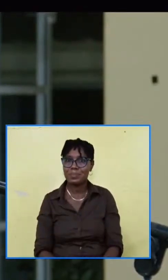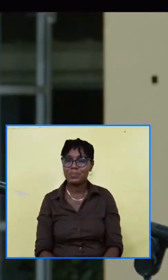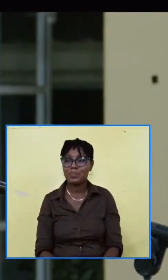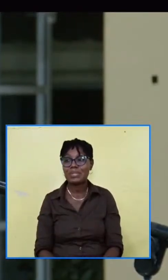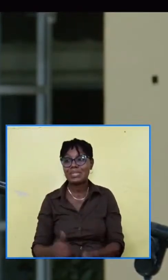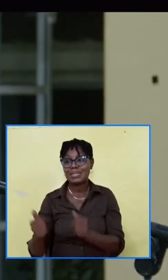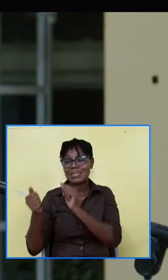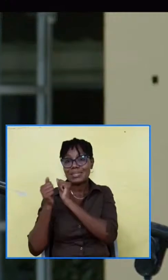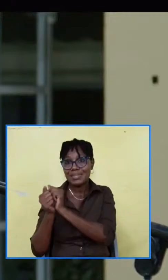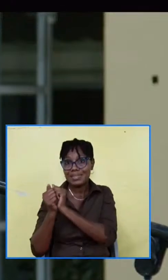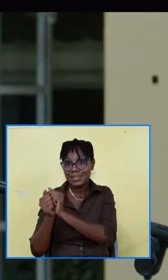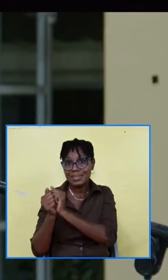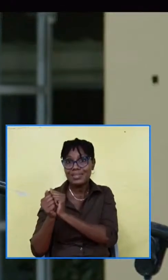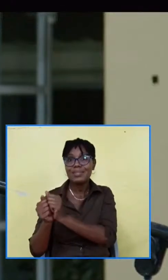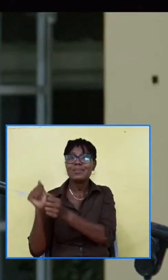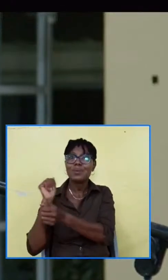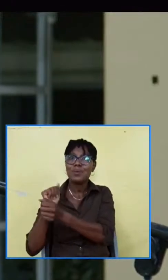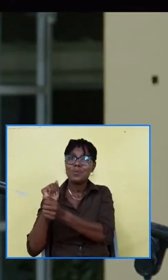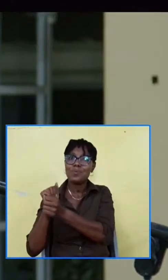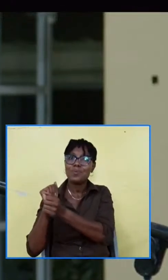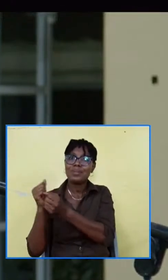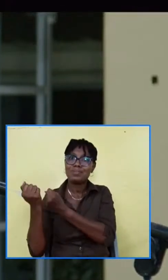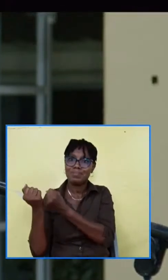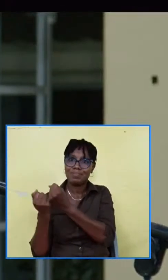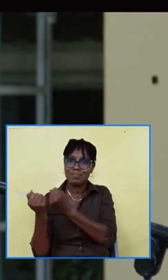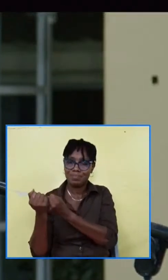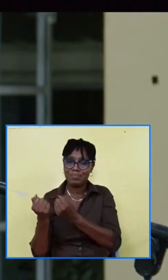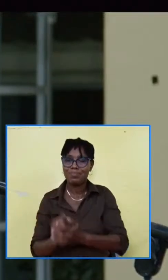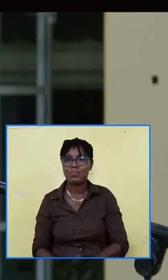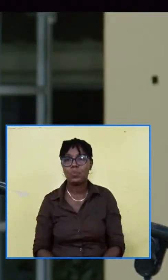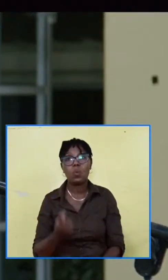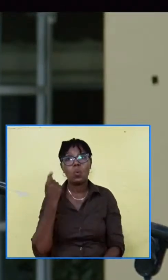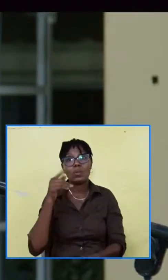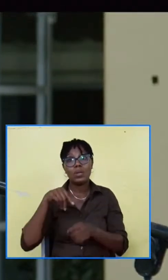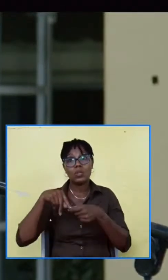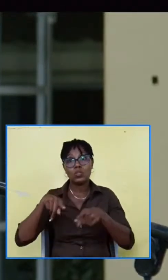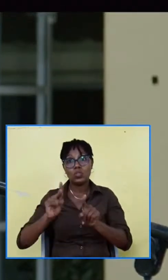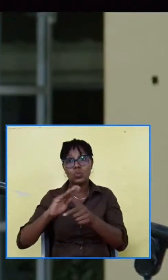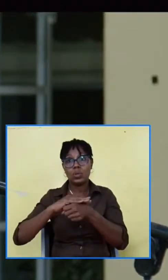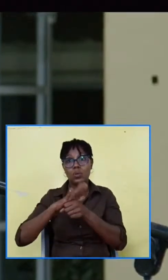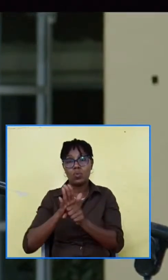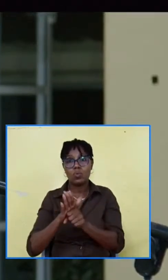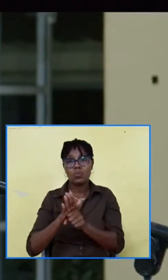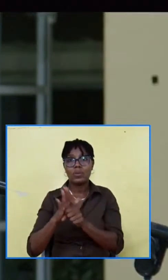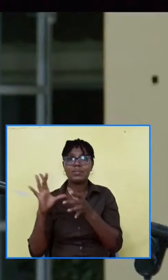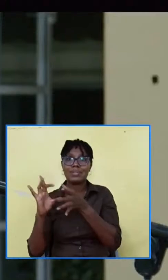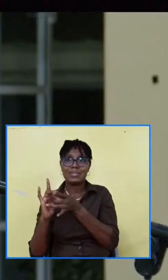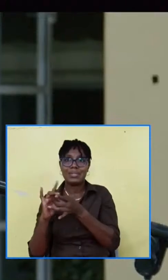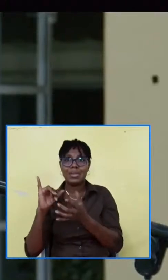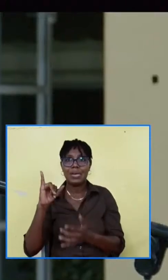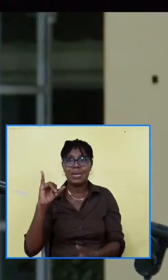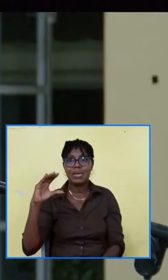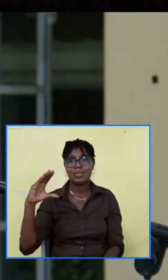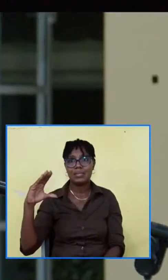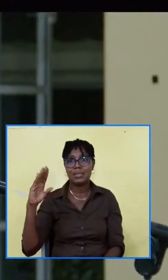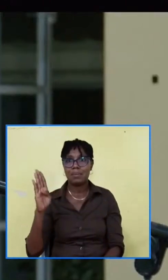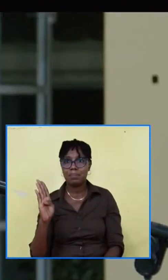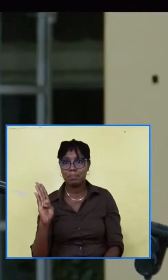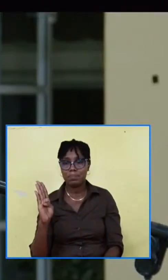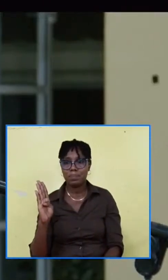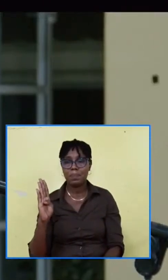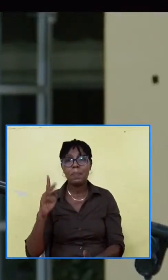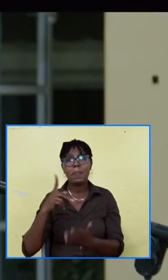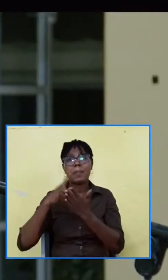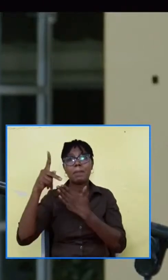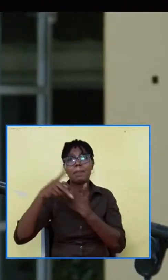During COVID, we, in conjunction with the IDB, had a program where if the